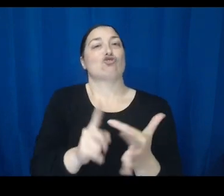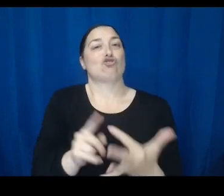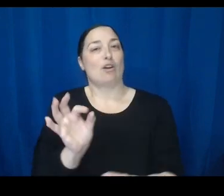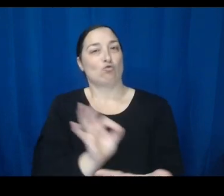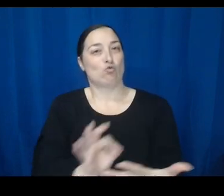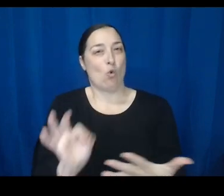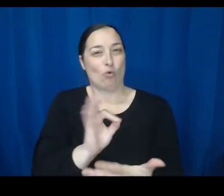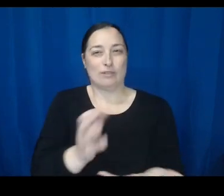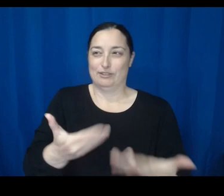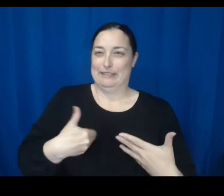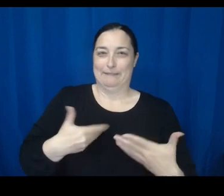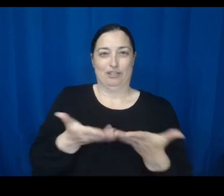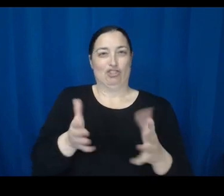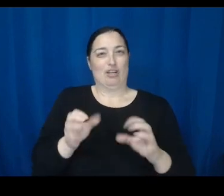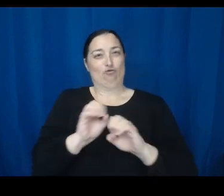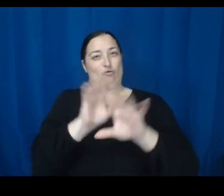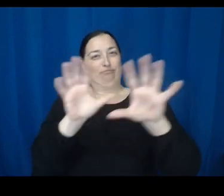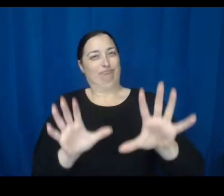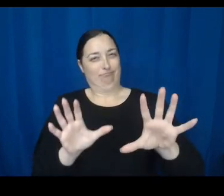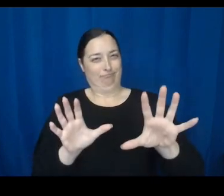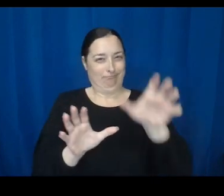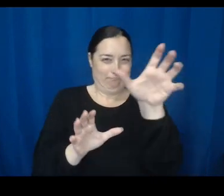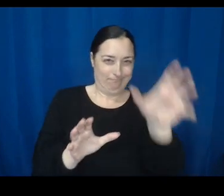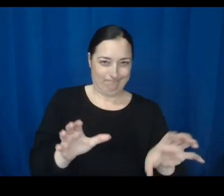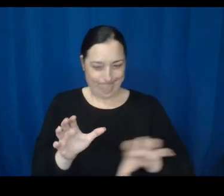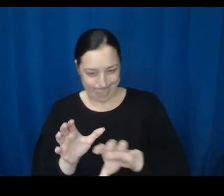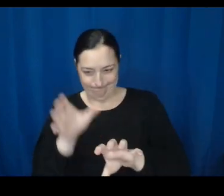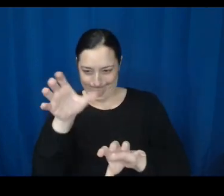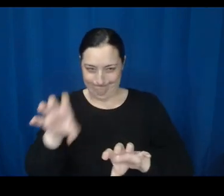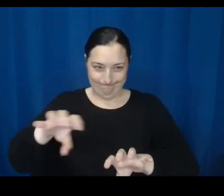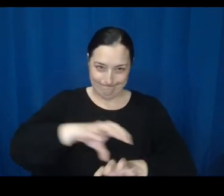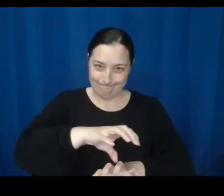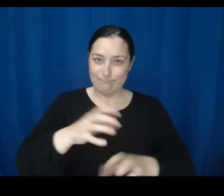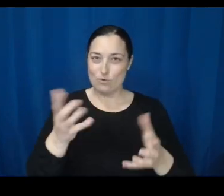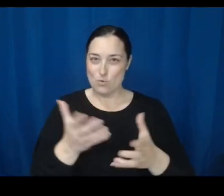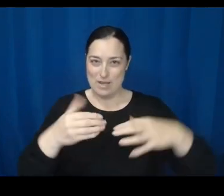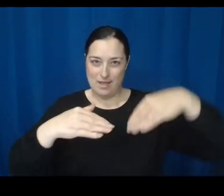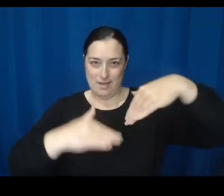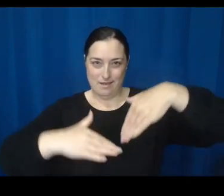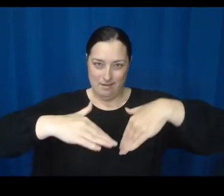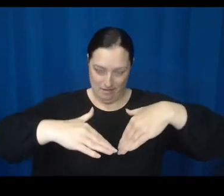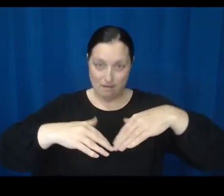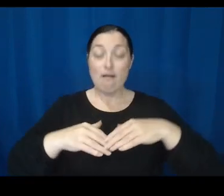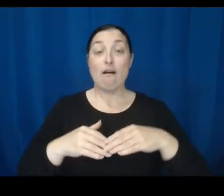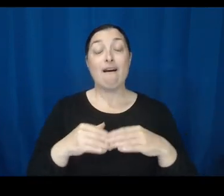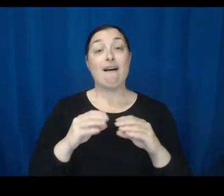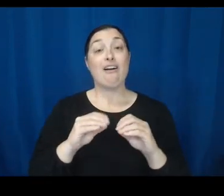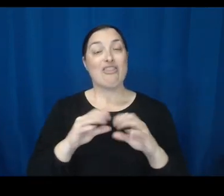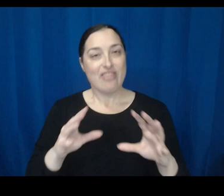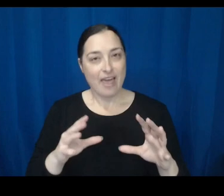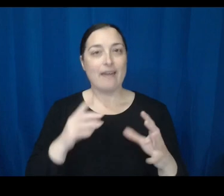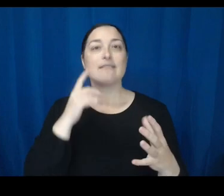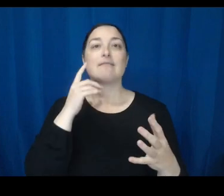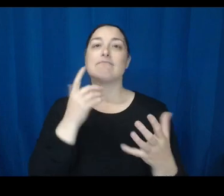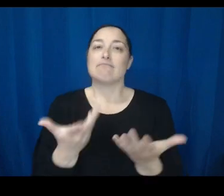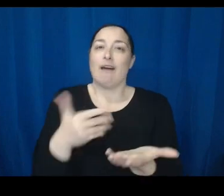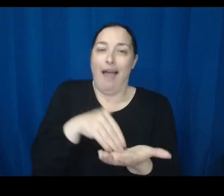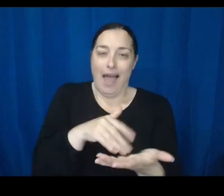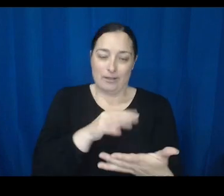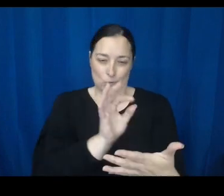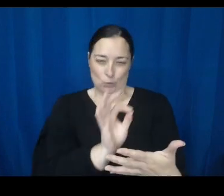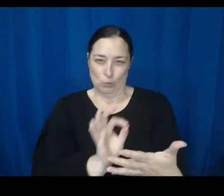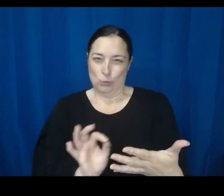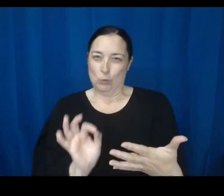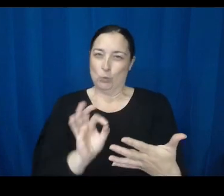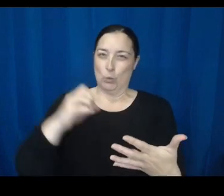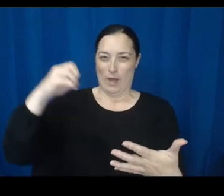composition and the shapes, and then see if you can work it up into something that describes the way that the light is